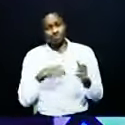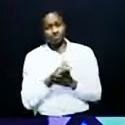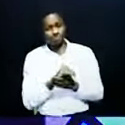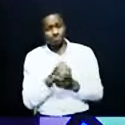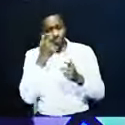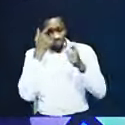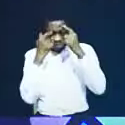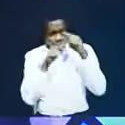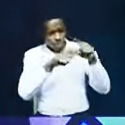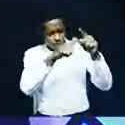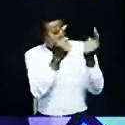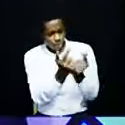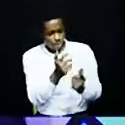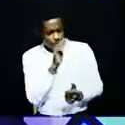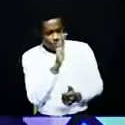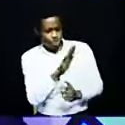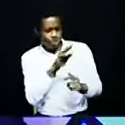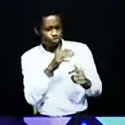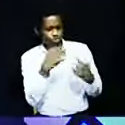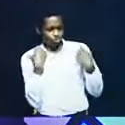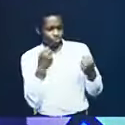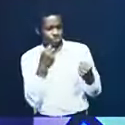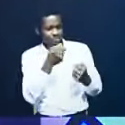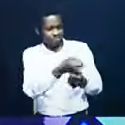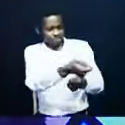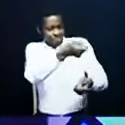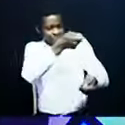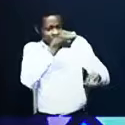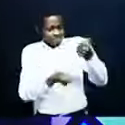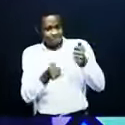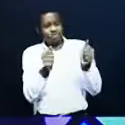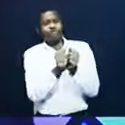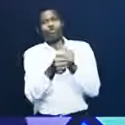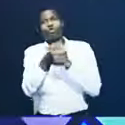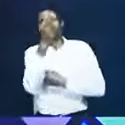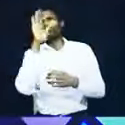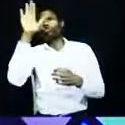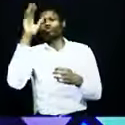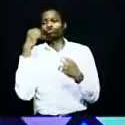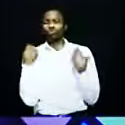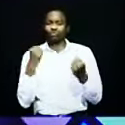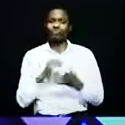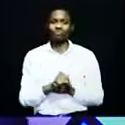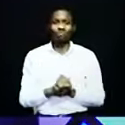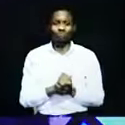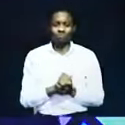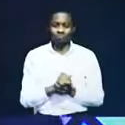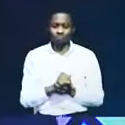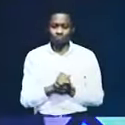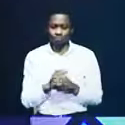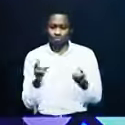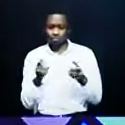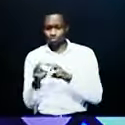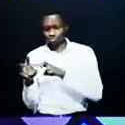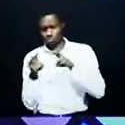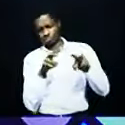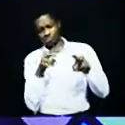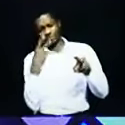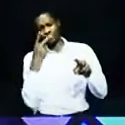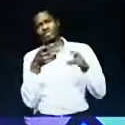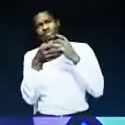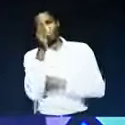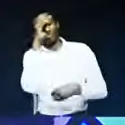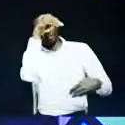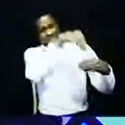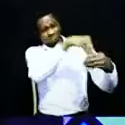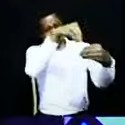strength with the Lord's strength. If we say what they were holding, they see the Lord in them. They hear the